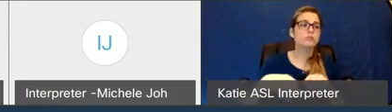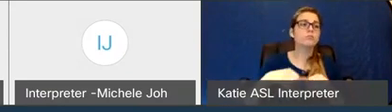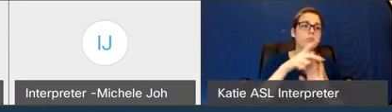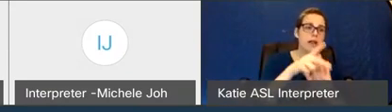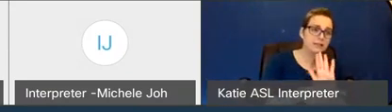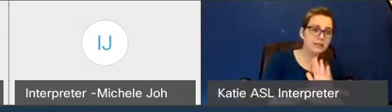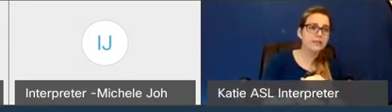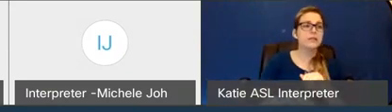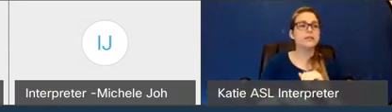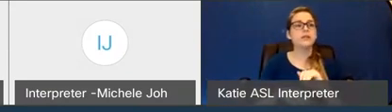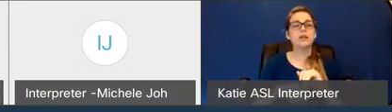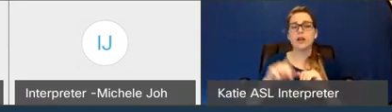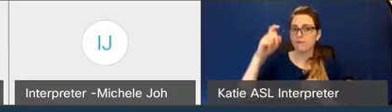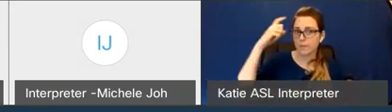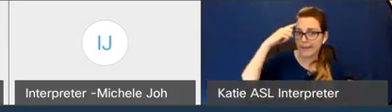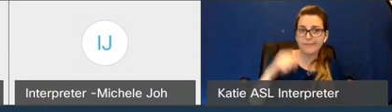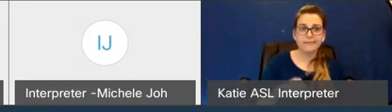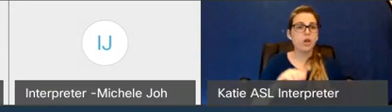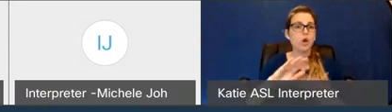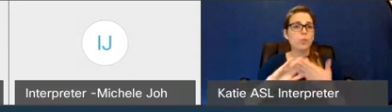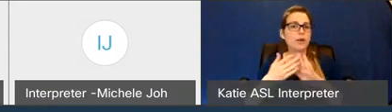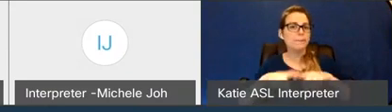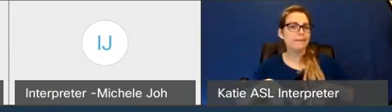and from government and community-based